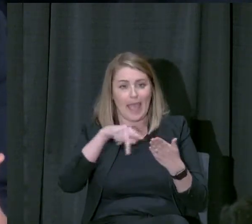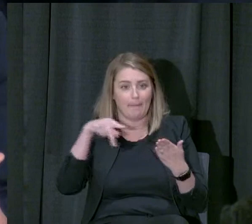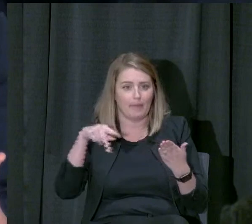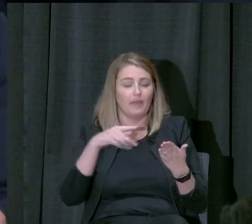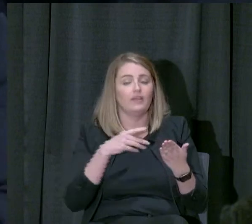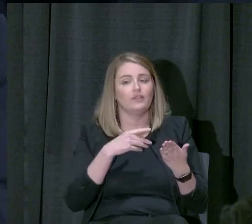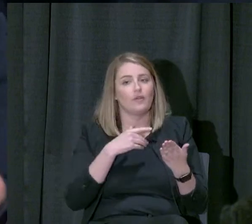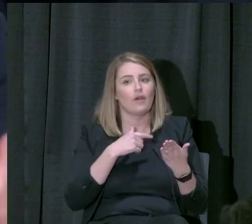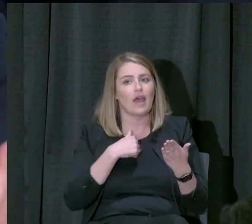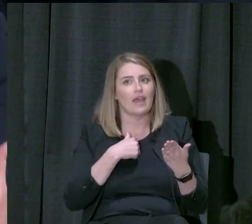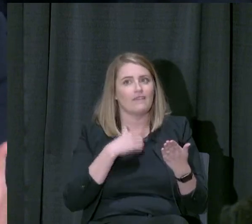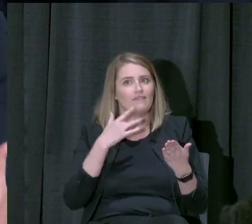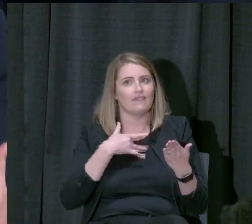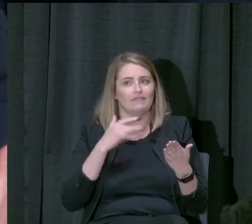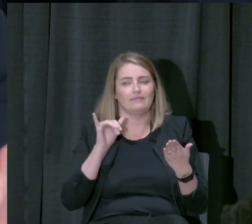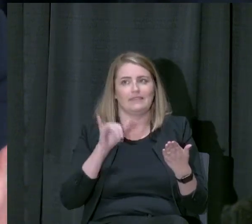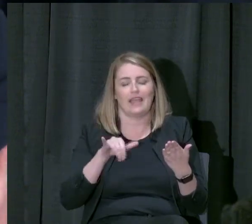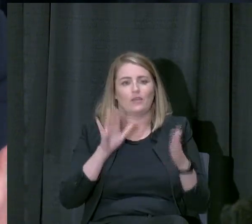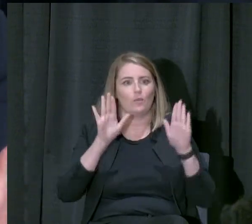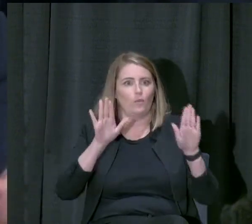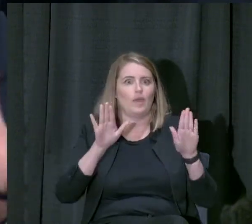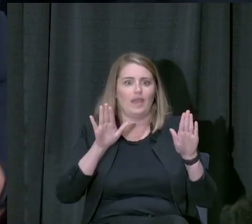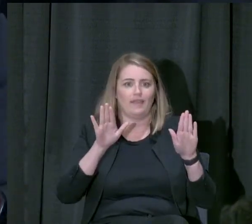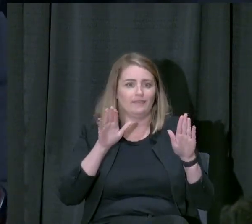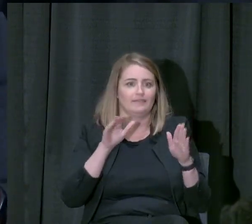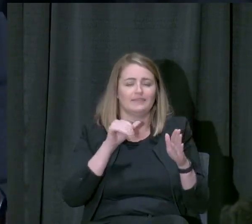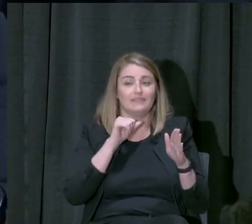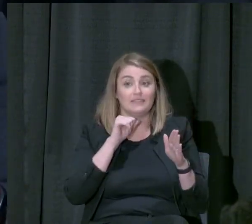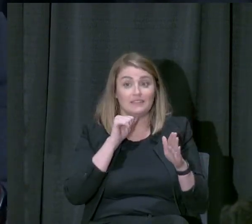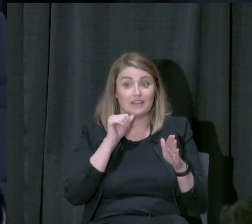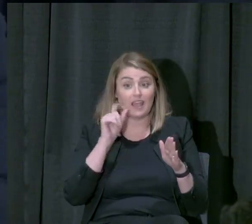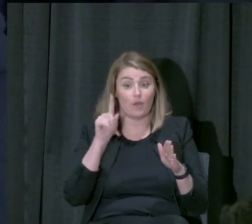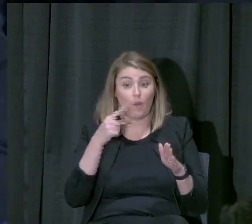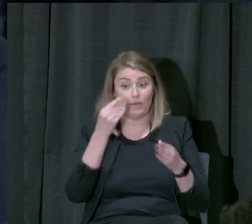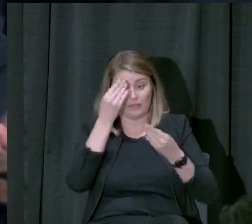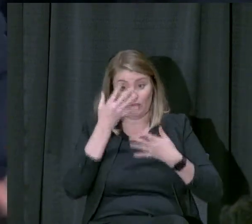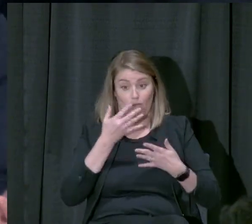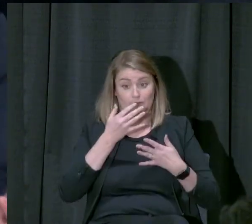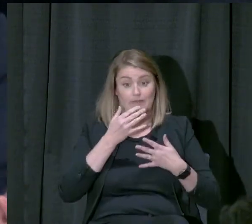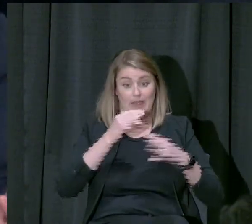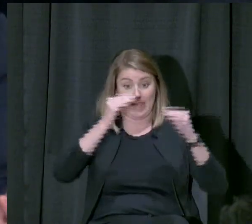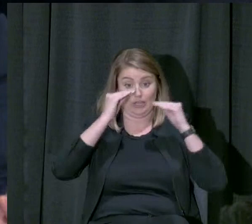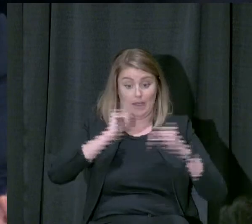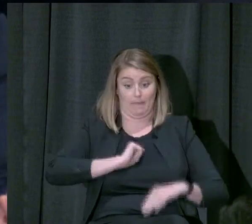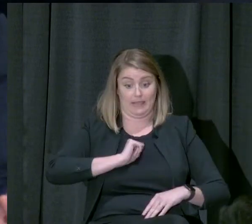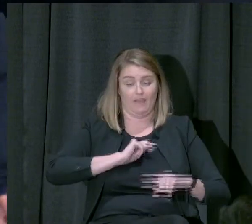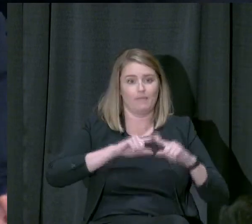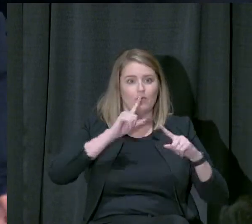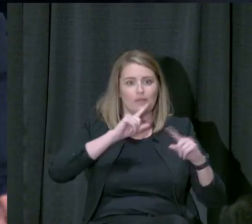that personally to be a great way, not just to inform myself, but also to educate the